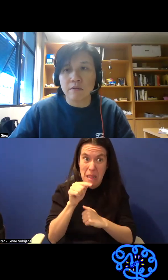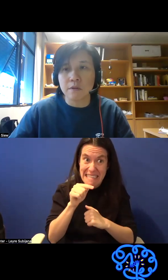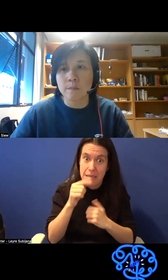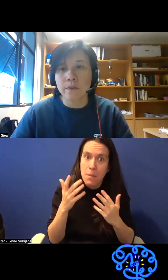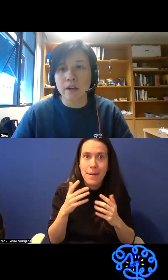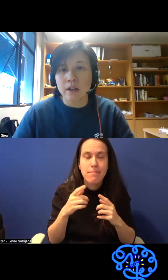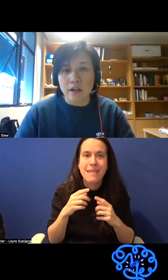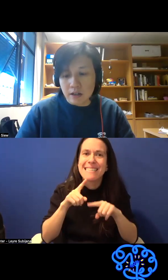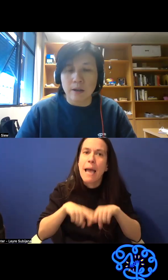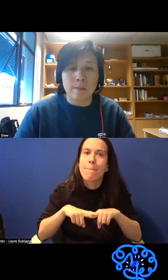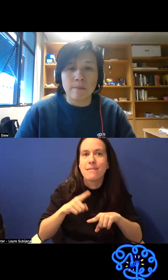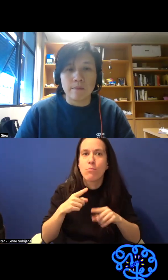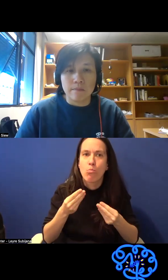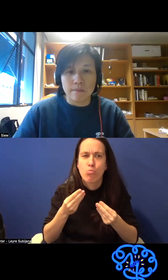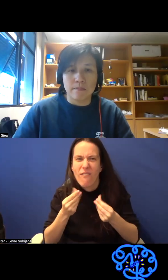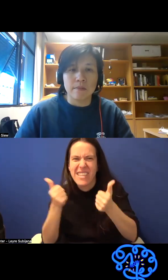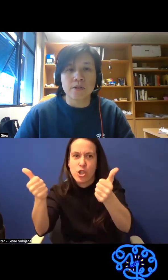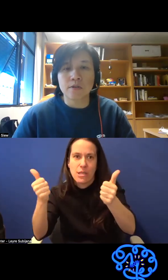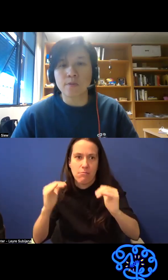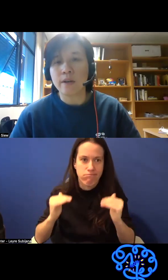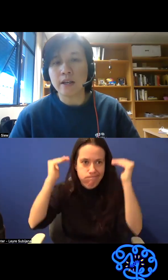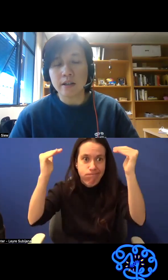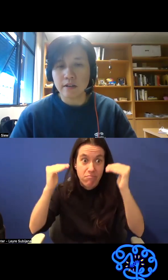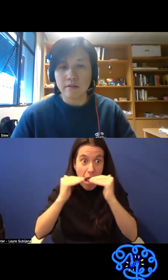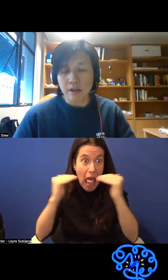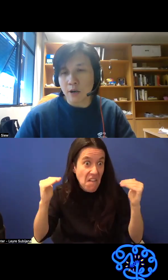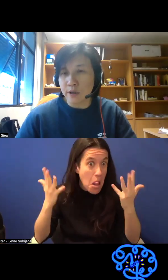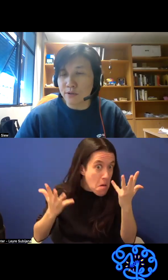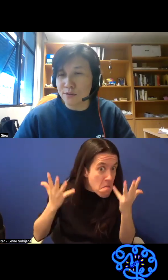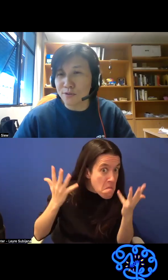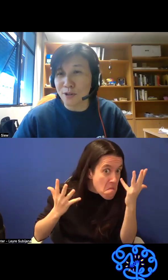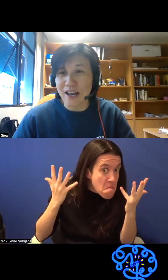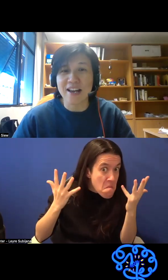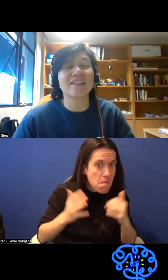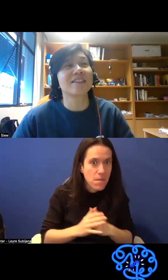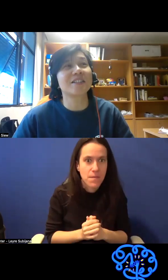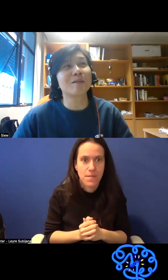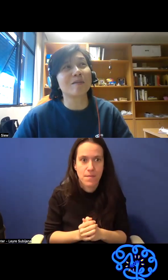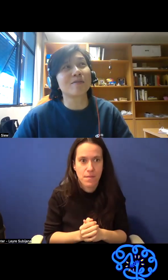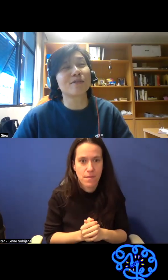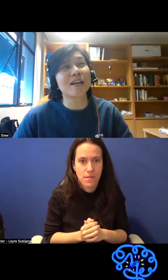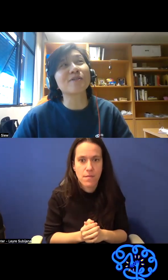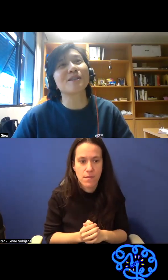proficiency level. Um, so we are going to look at sound